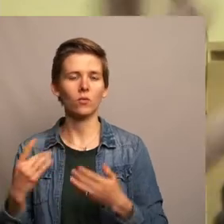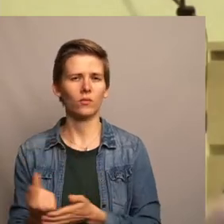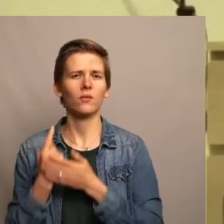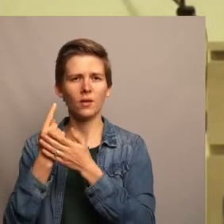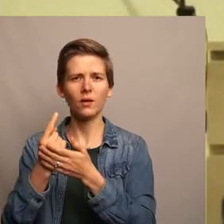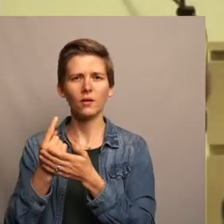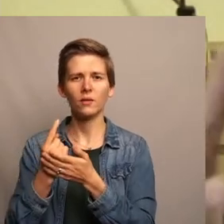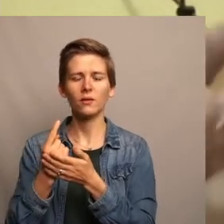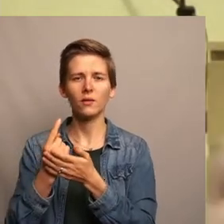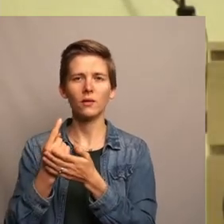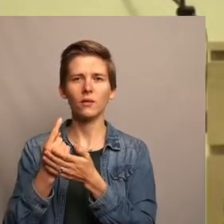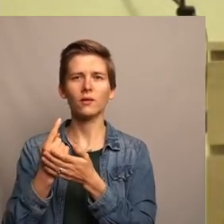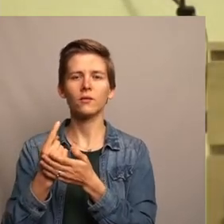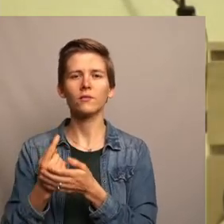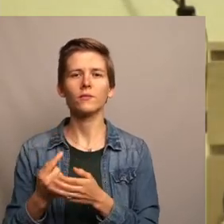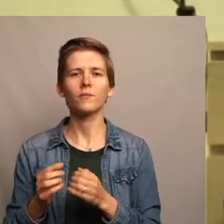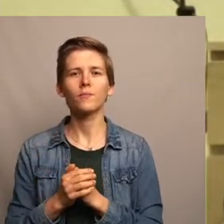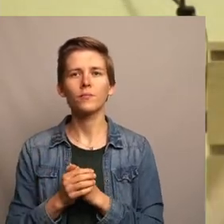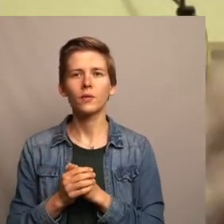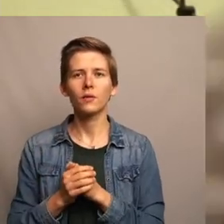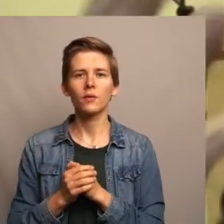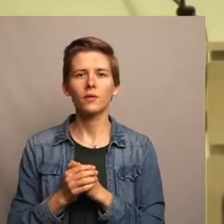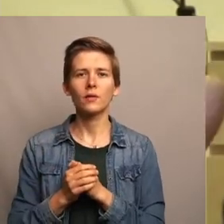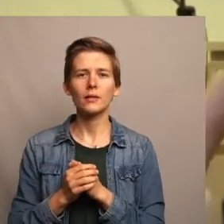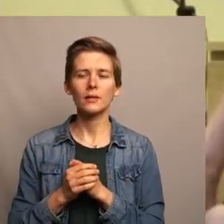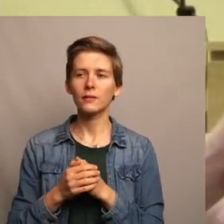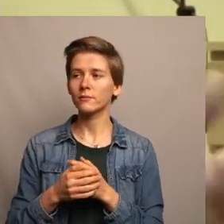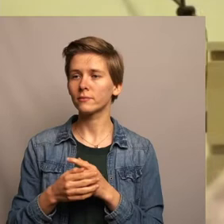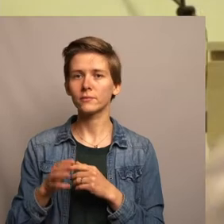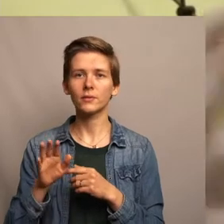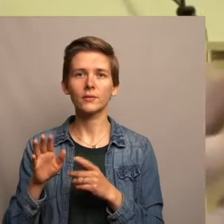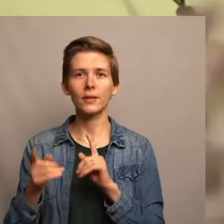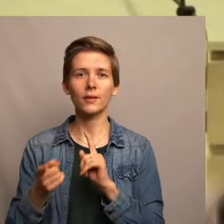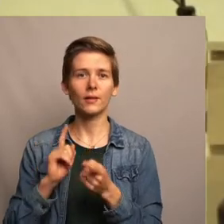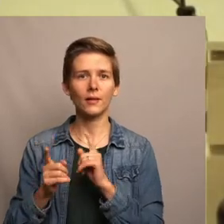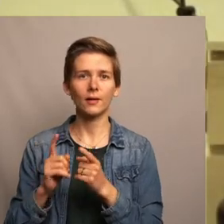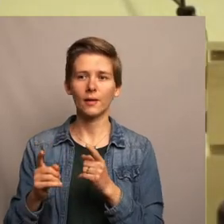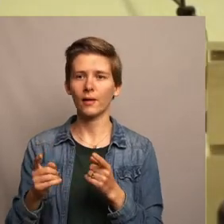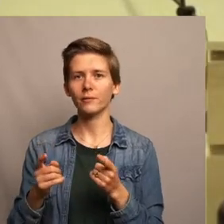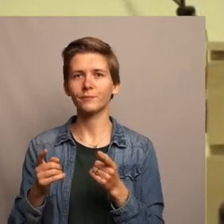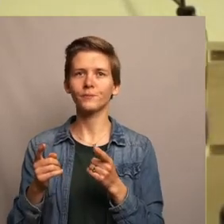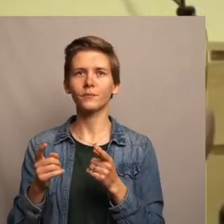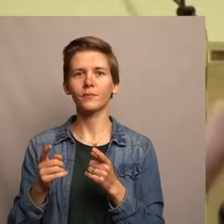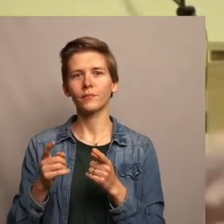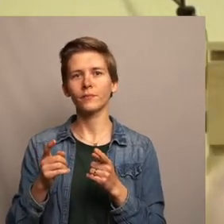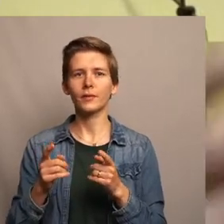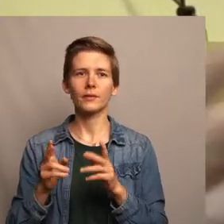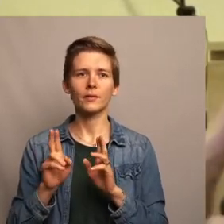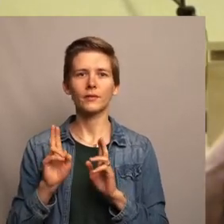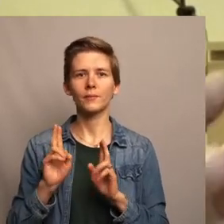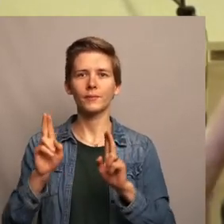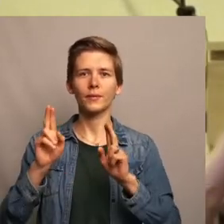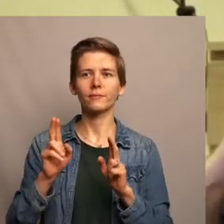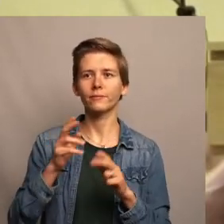just because they are not necessarily positioning their way of thinking in a very Western-centric manner,